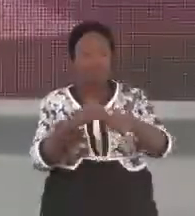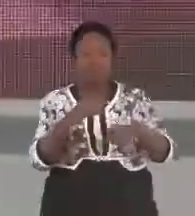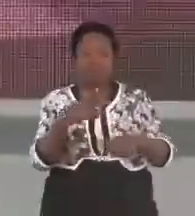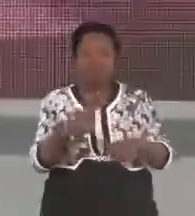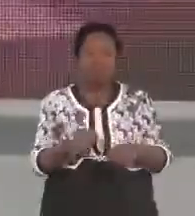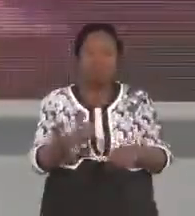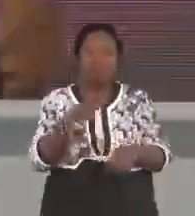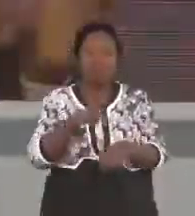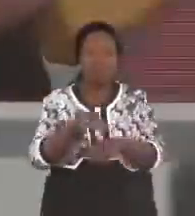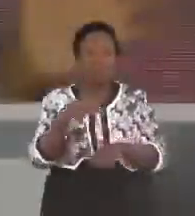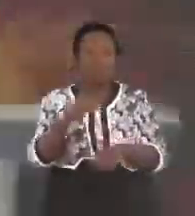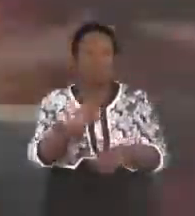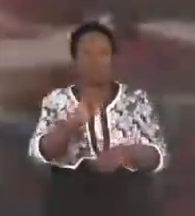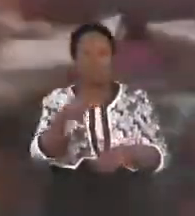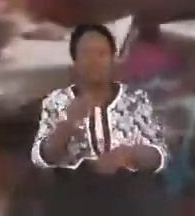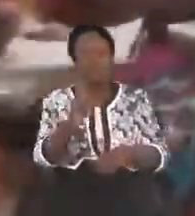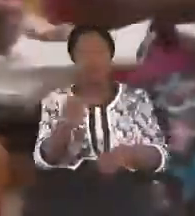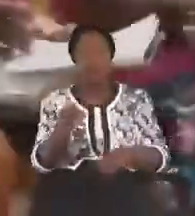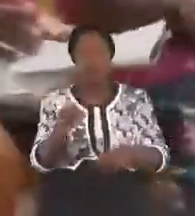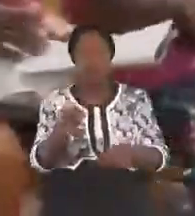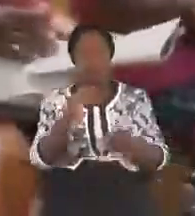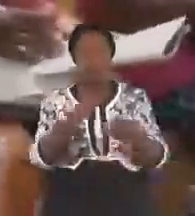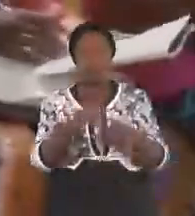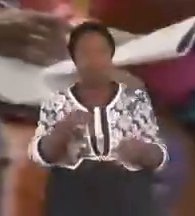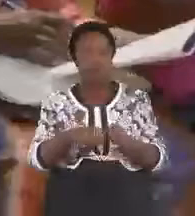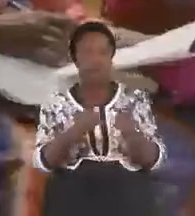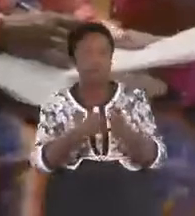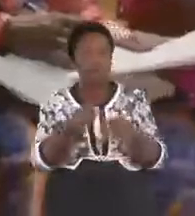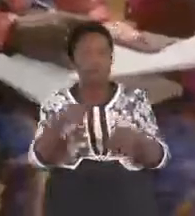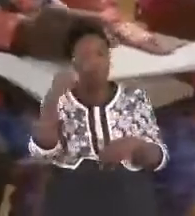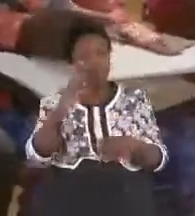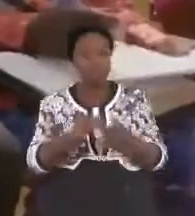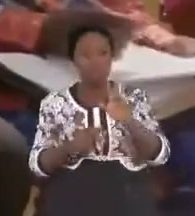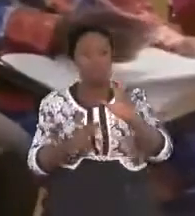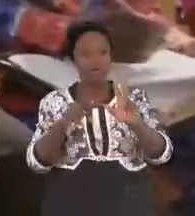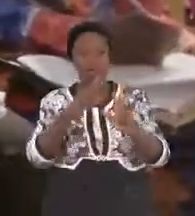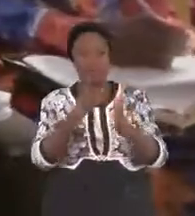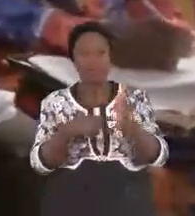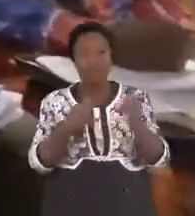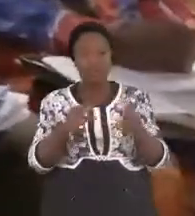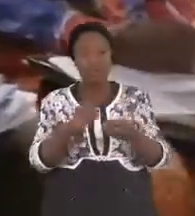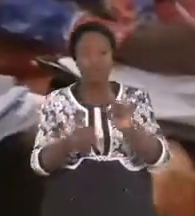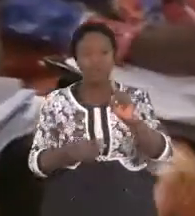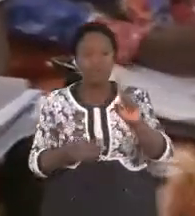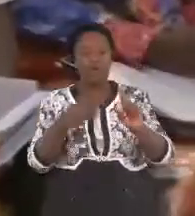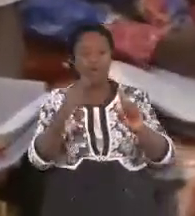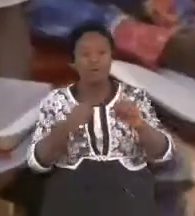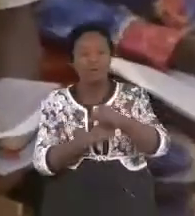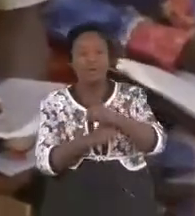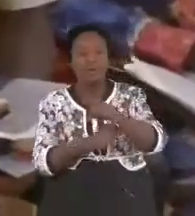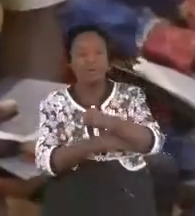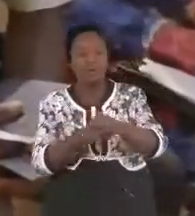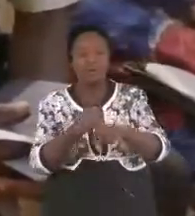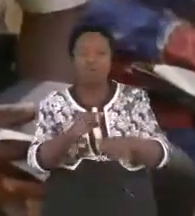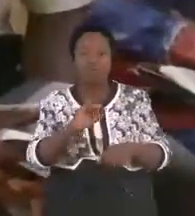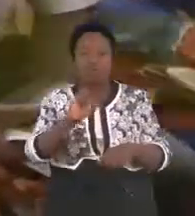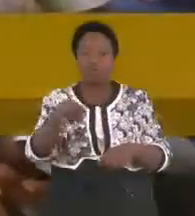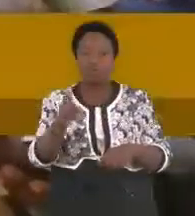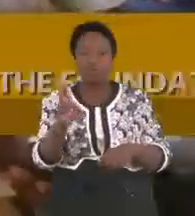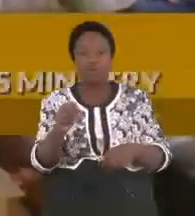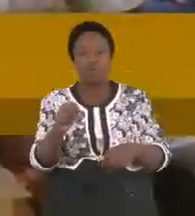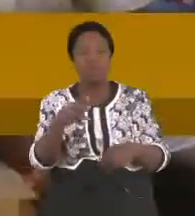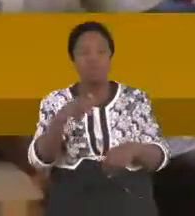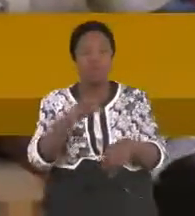of John. Let me break that down to three parts. Number one, the foundation of John's ministry. Number